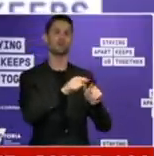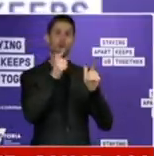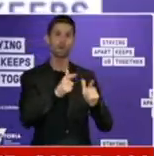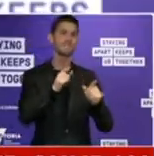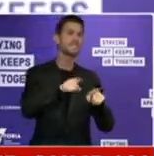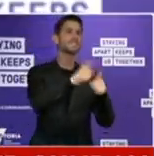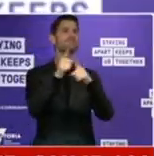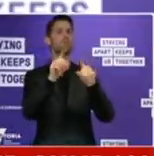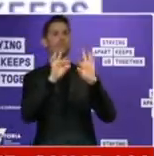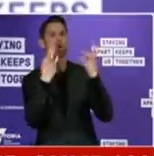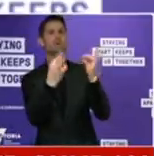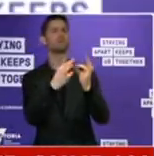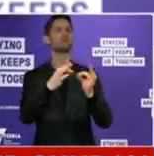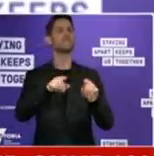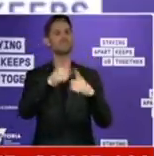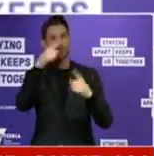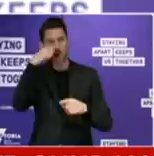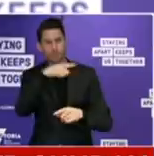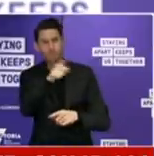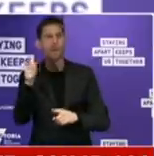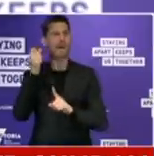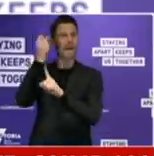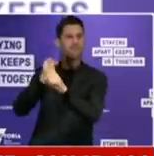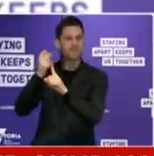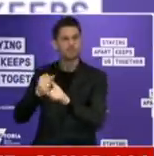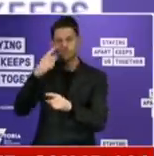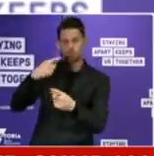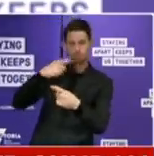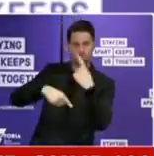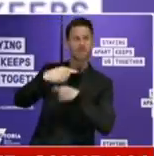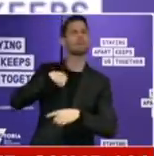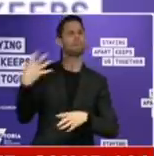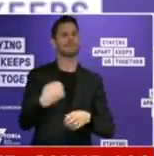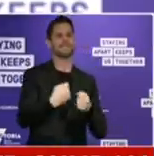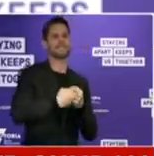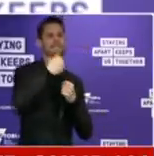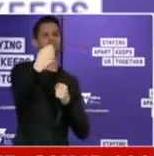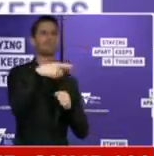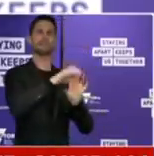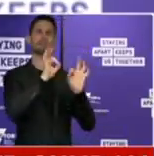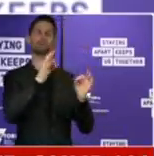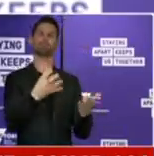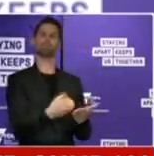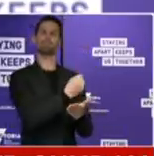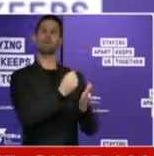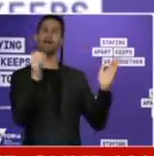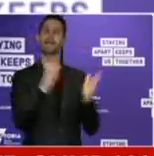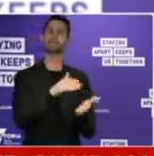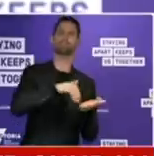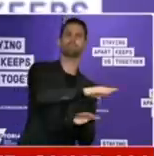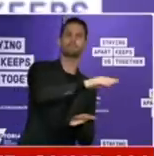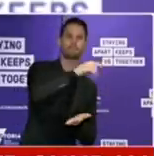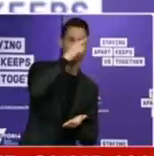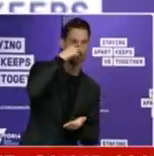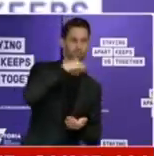general public. So we've listened and we've acted in respect of that. There are three principal elements to the announcement that I'm making